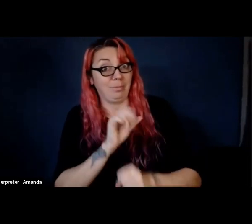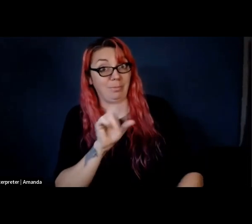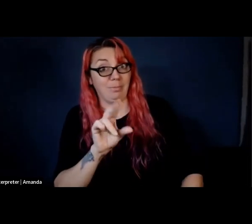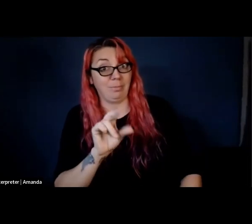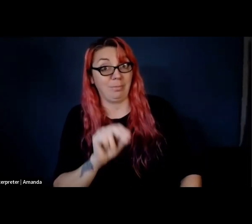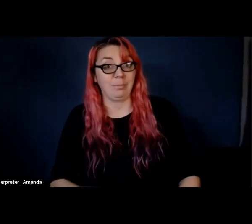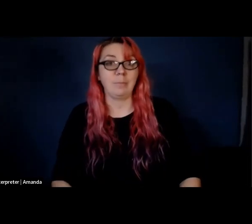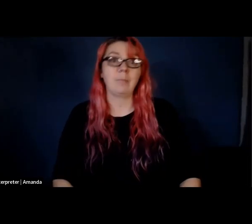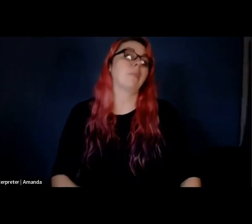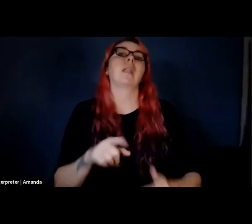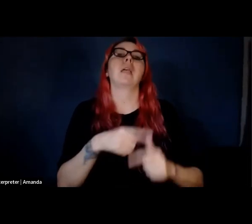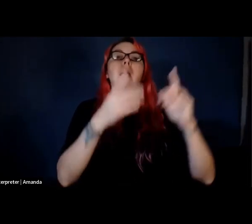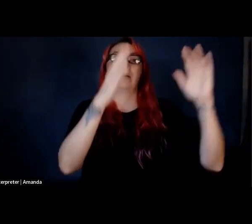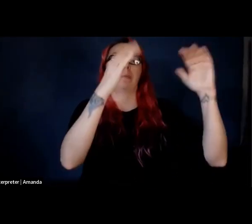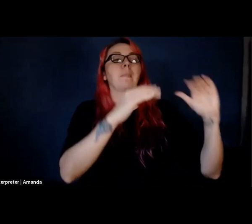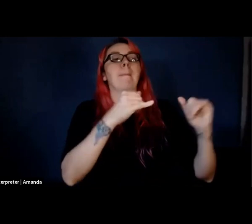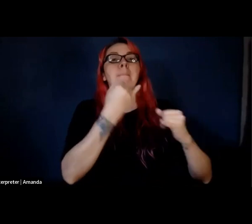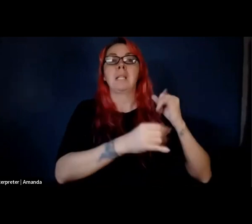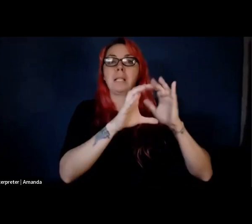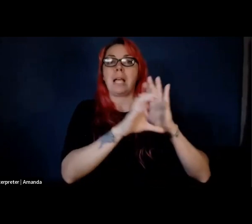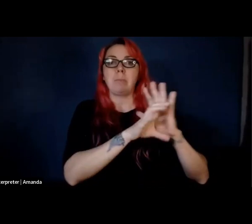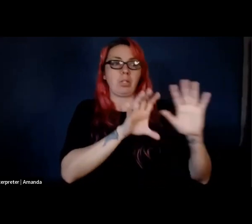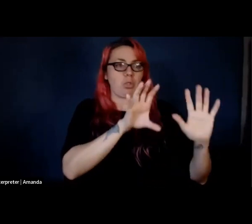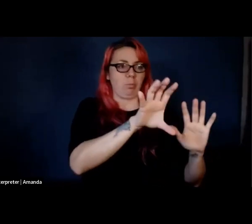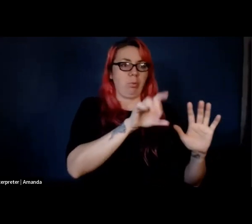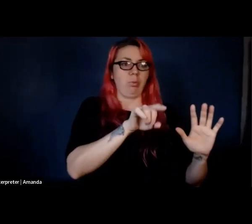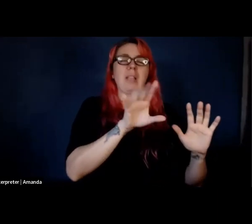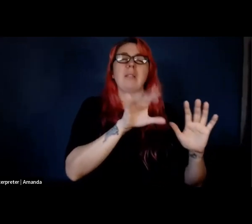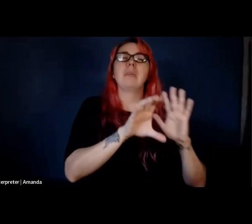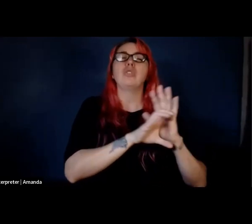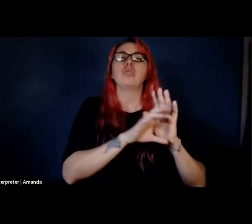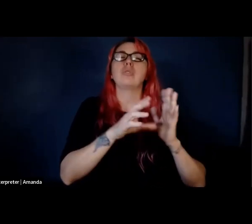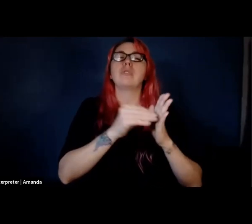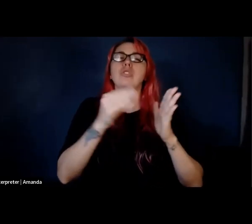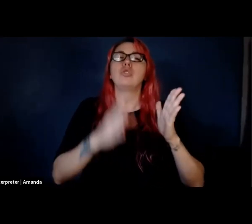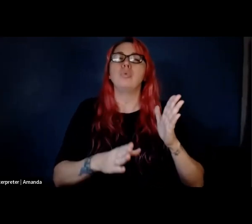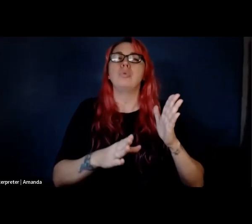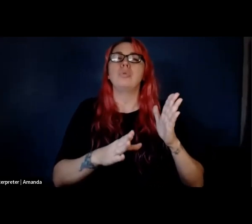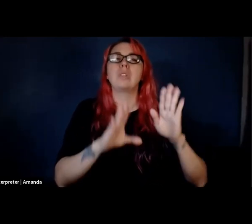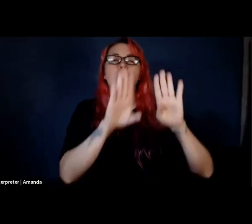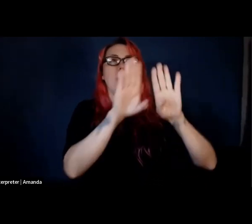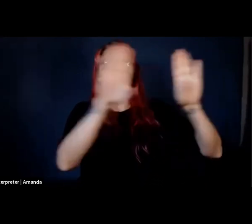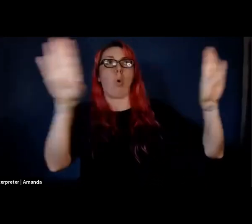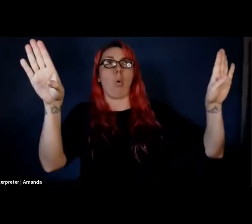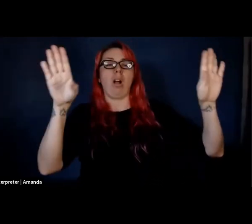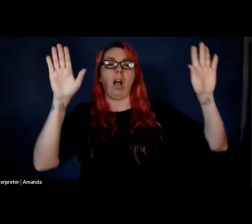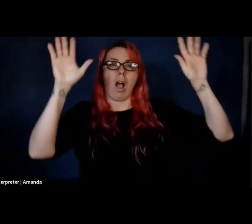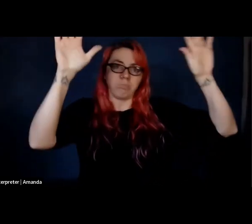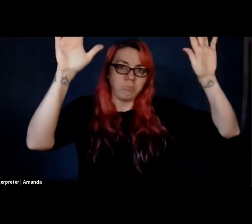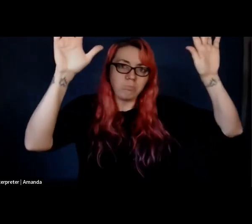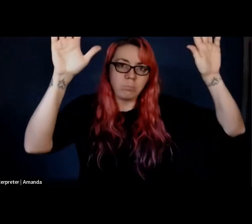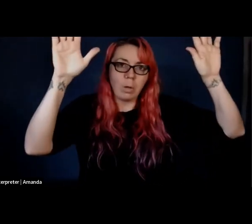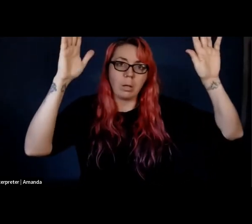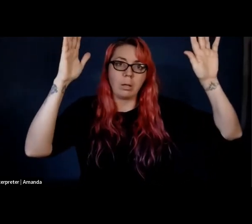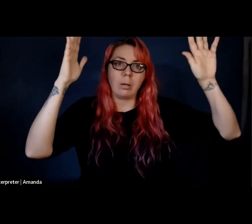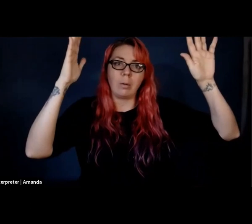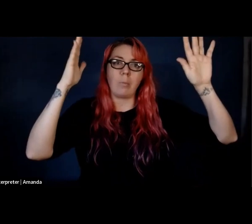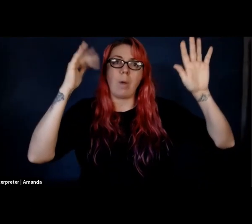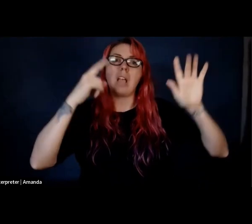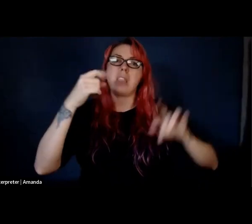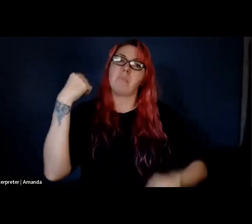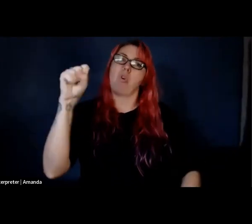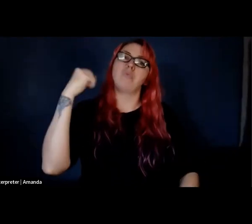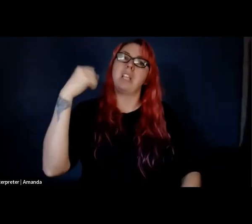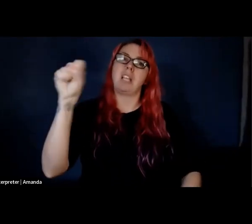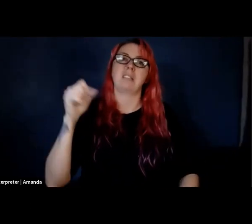with their hands against the board because they were then protesting the way they were being treated in the university at the time.